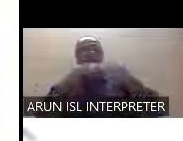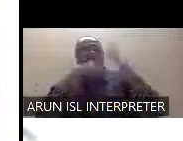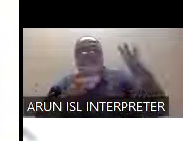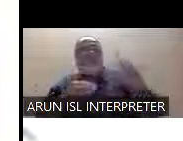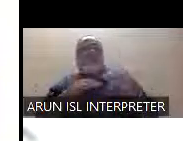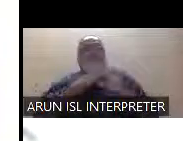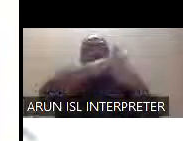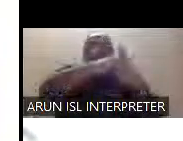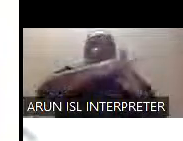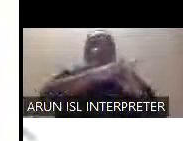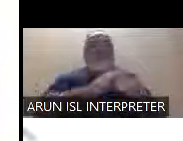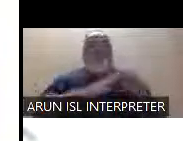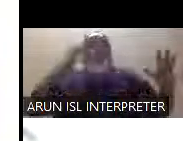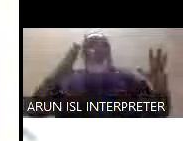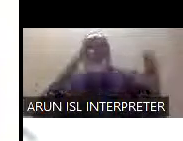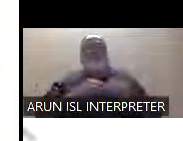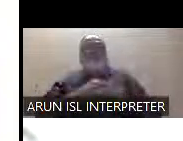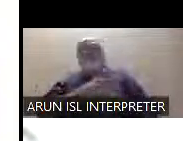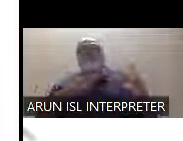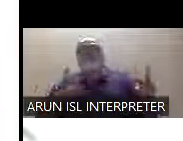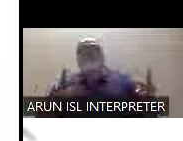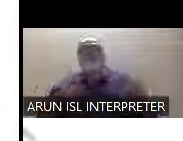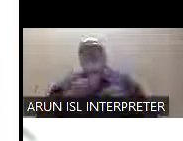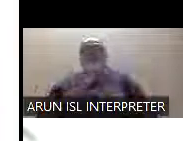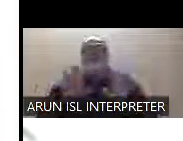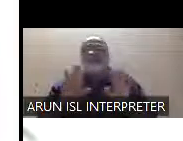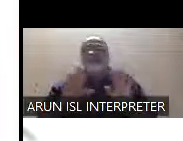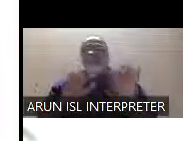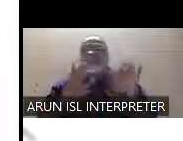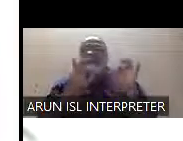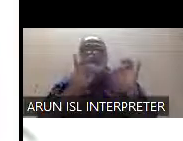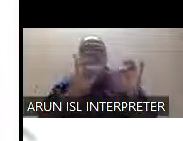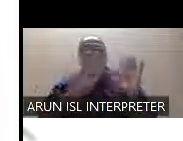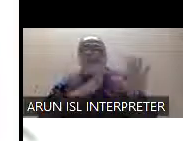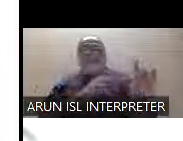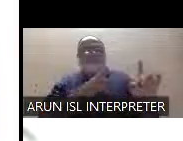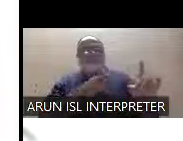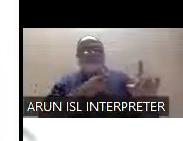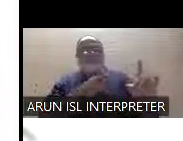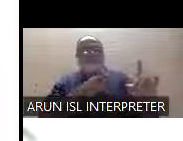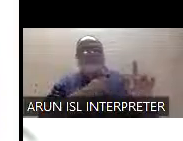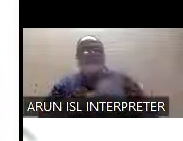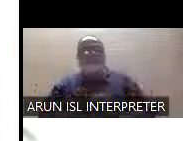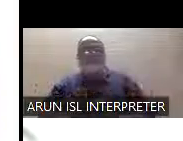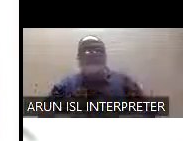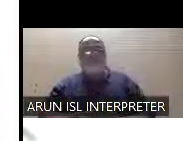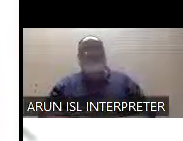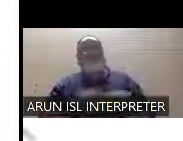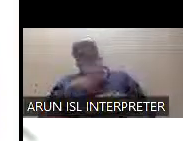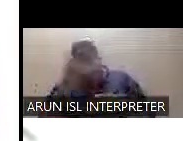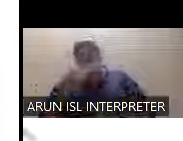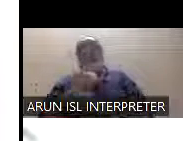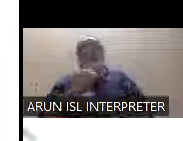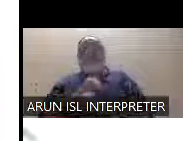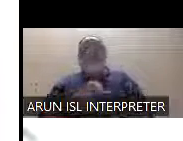all of these are also negative mindsets around the concept of disability. There are other institutional barriers,